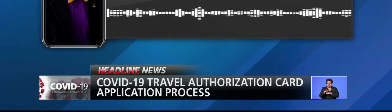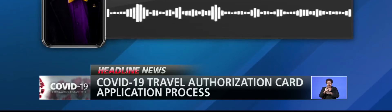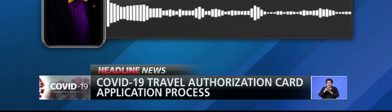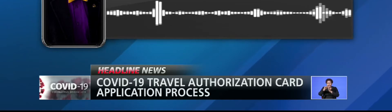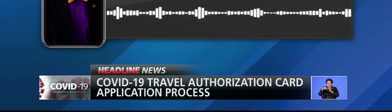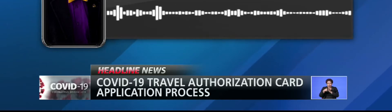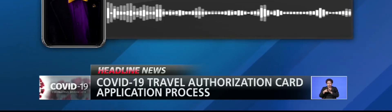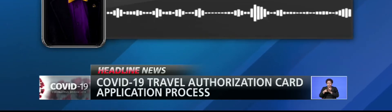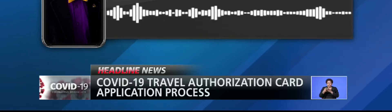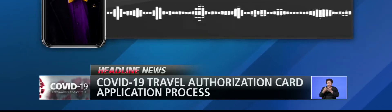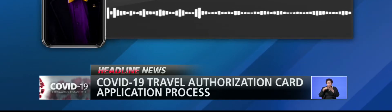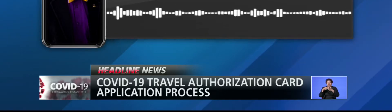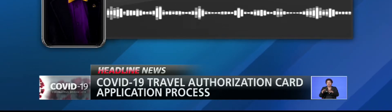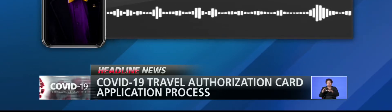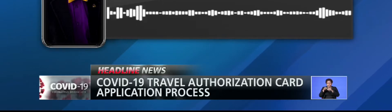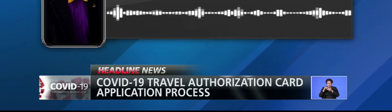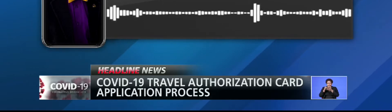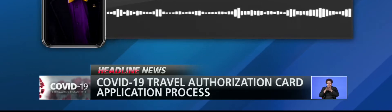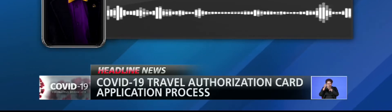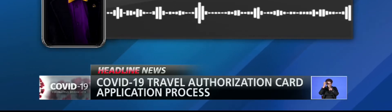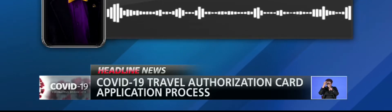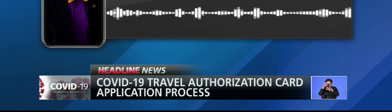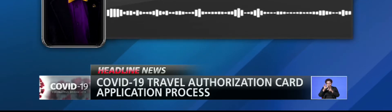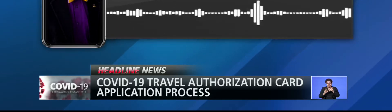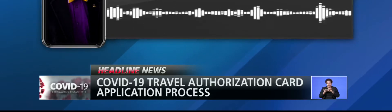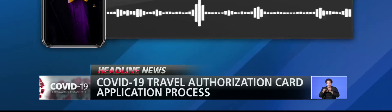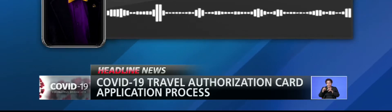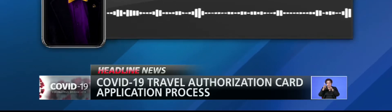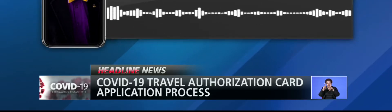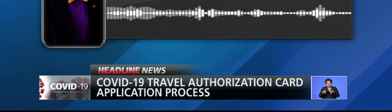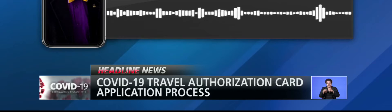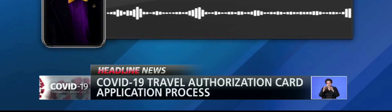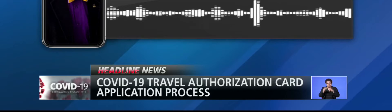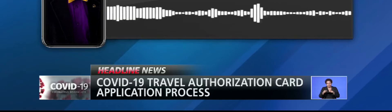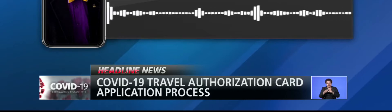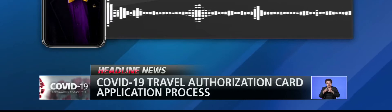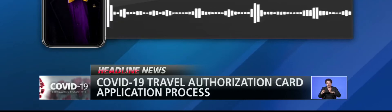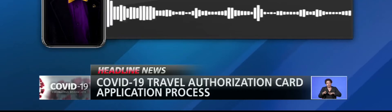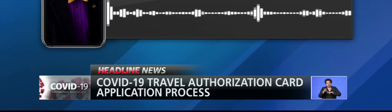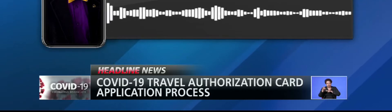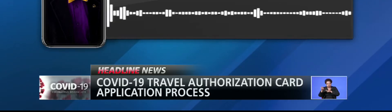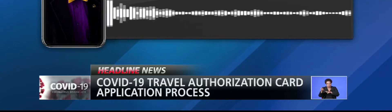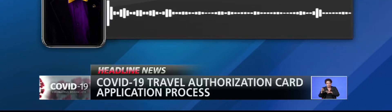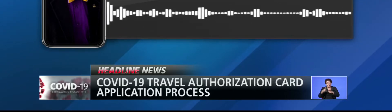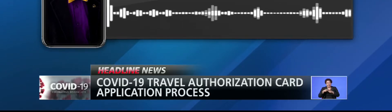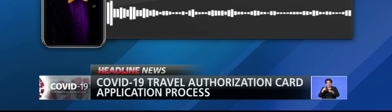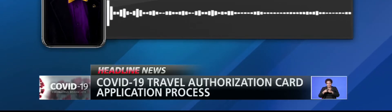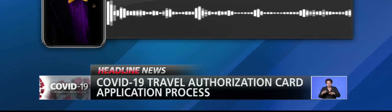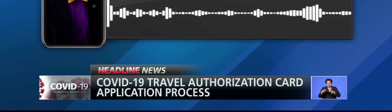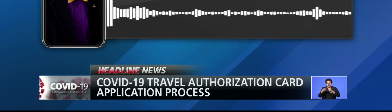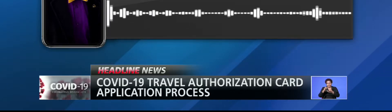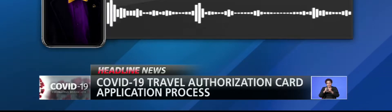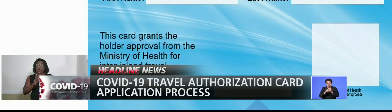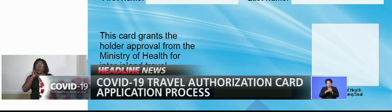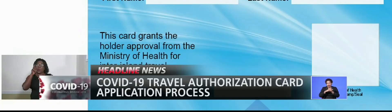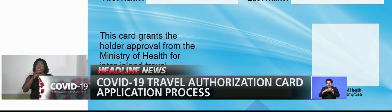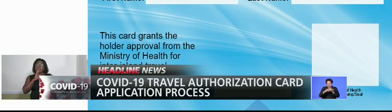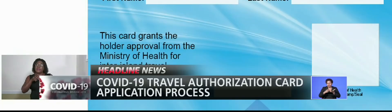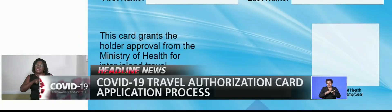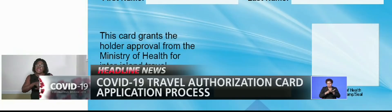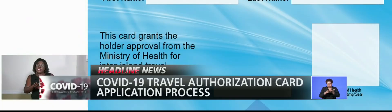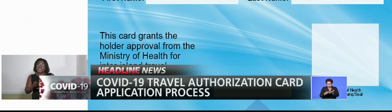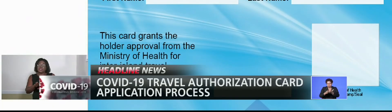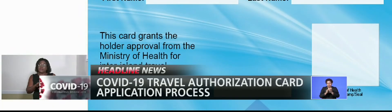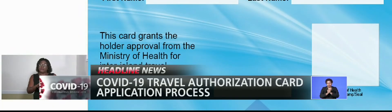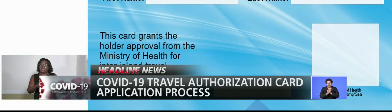information, if it's deemed that the person is able to travel, then the travel authorization card would be, or a letter would be produced. Those